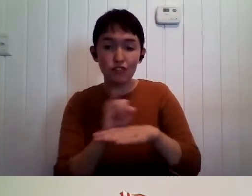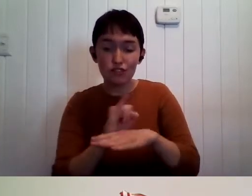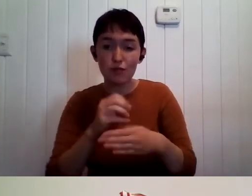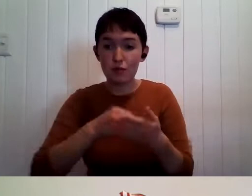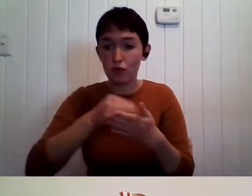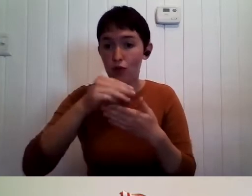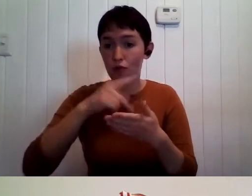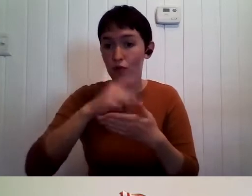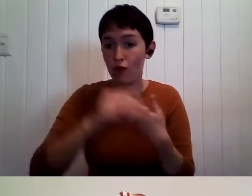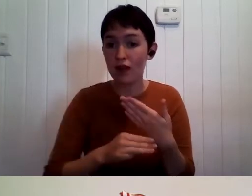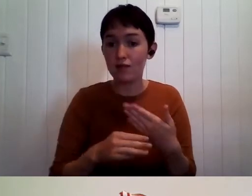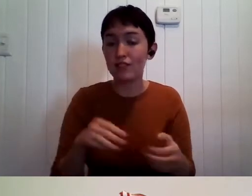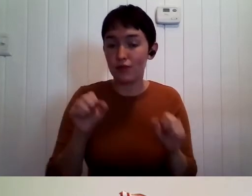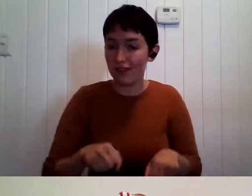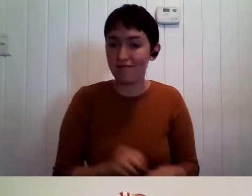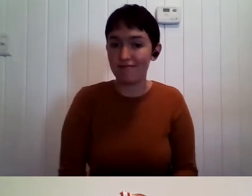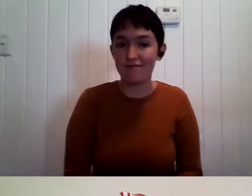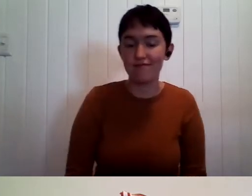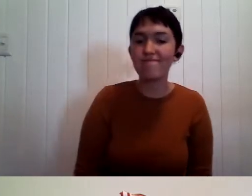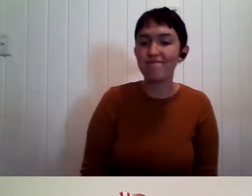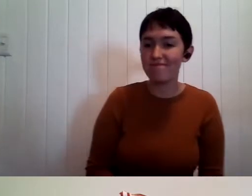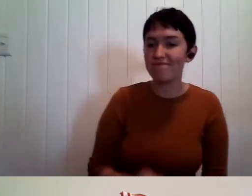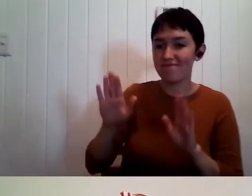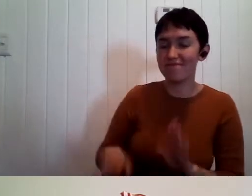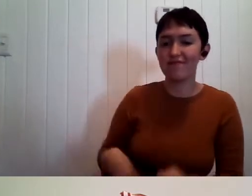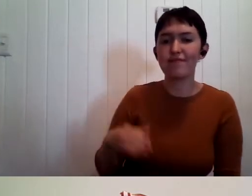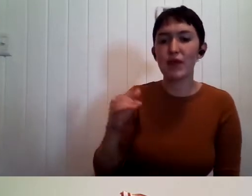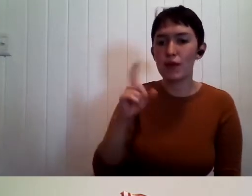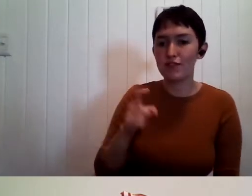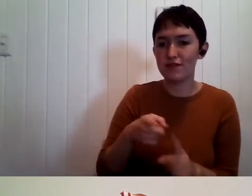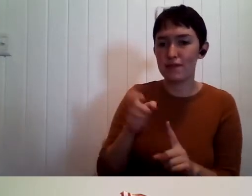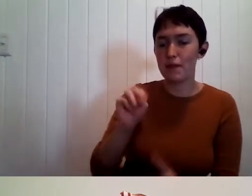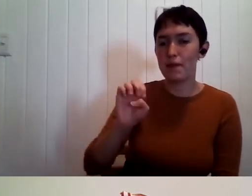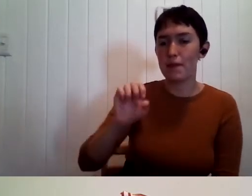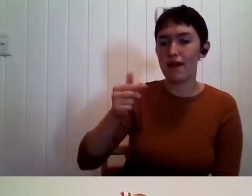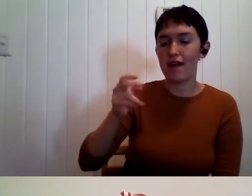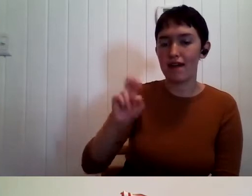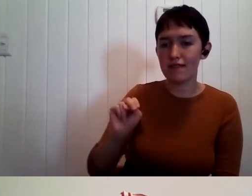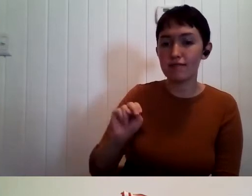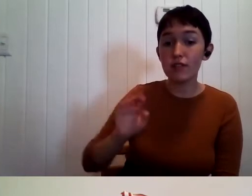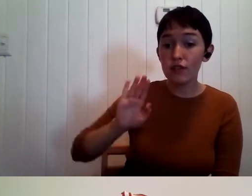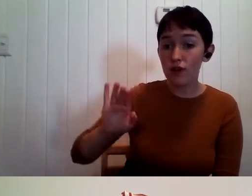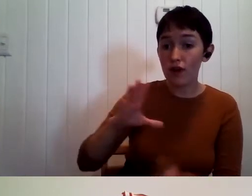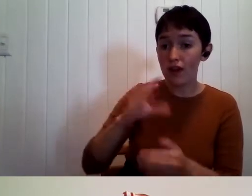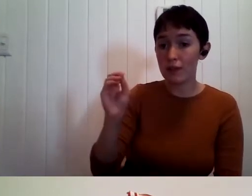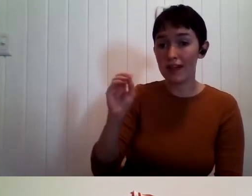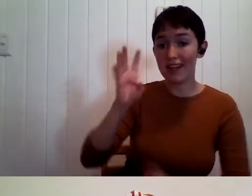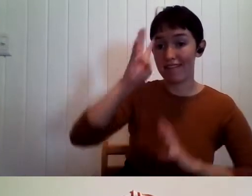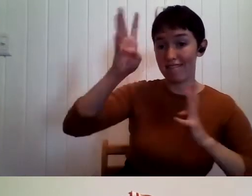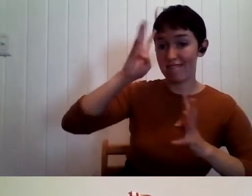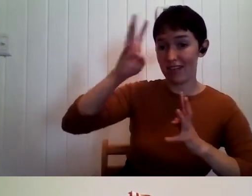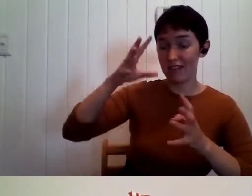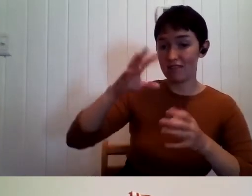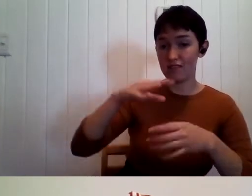thank you so much. We've got a question from Megan. Does your company invent the tools that you use?